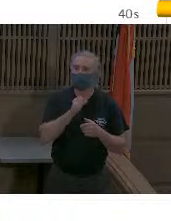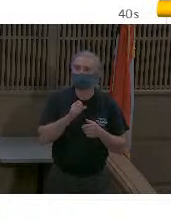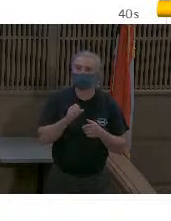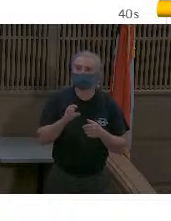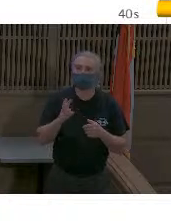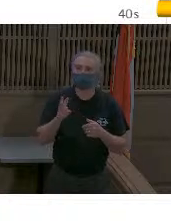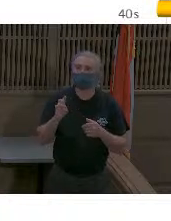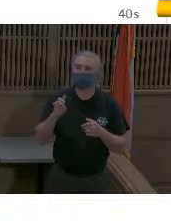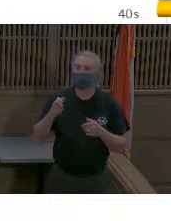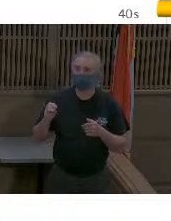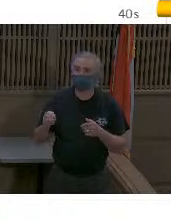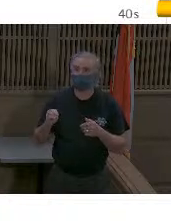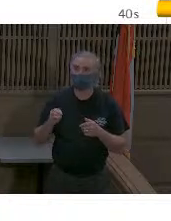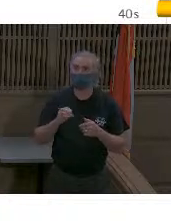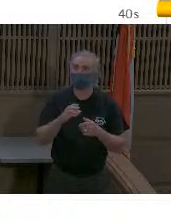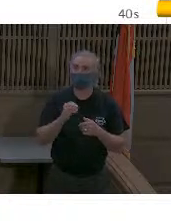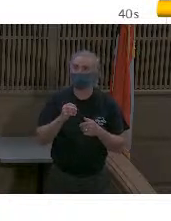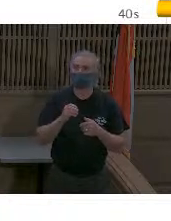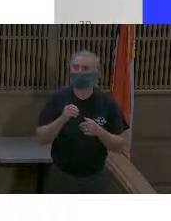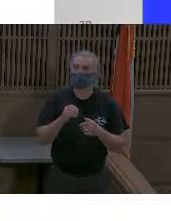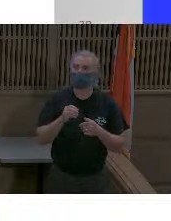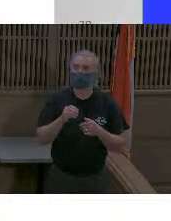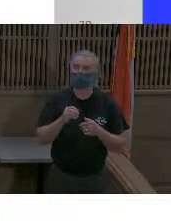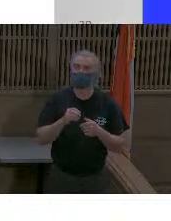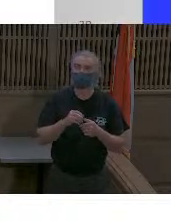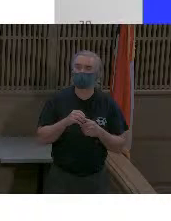90, and over 100, we have 3 deaths.